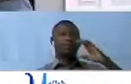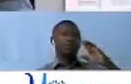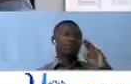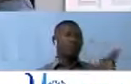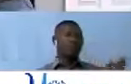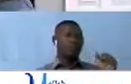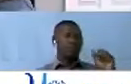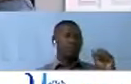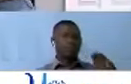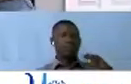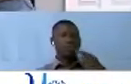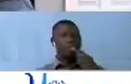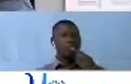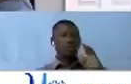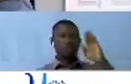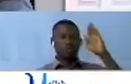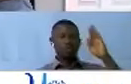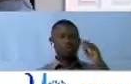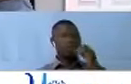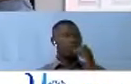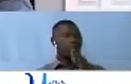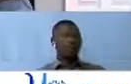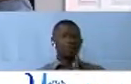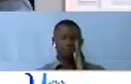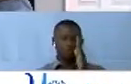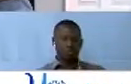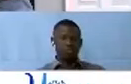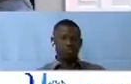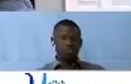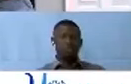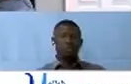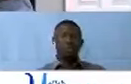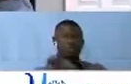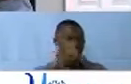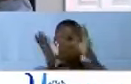Do swear that. I'll speak the truth. The whole truth.